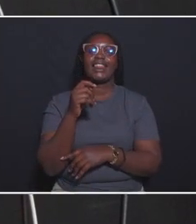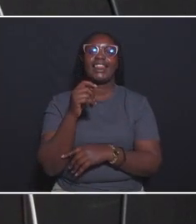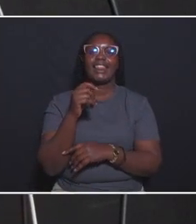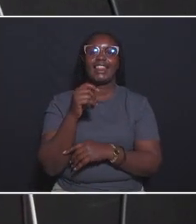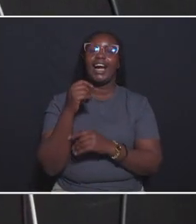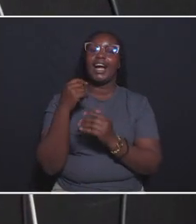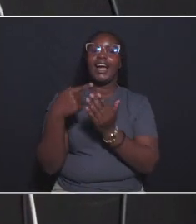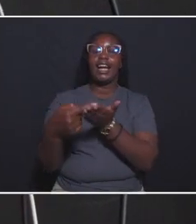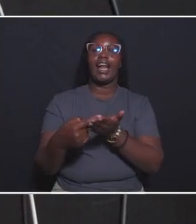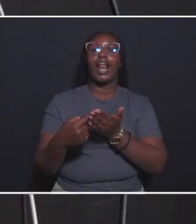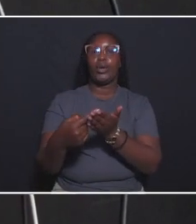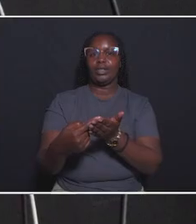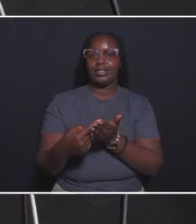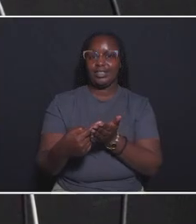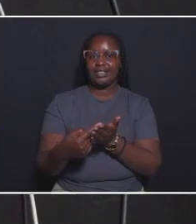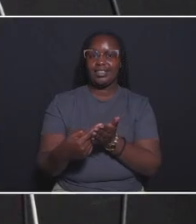the other things played.